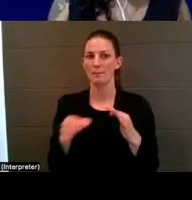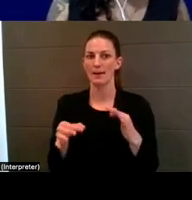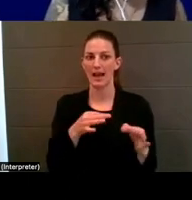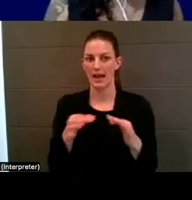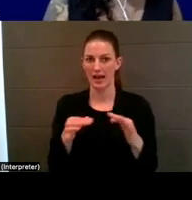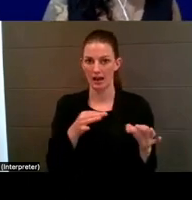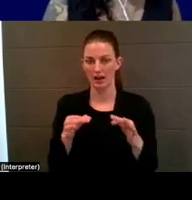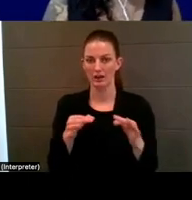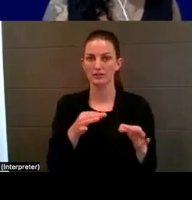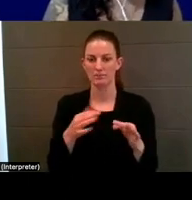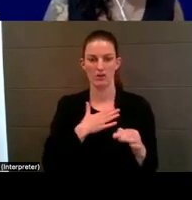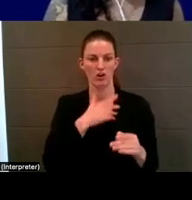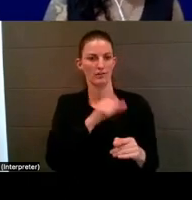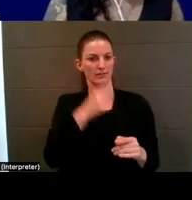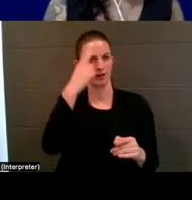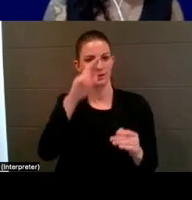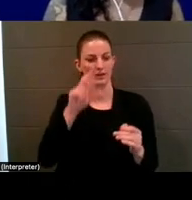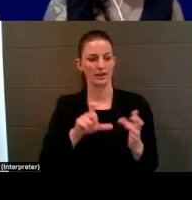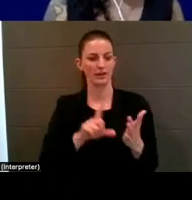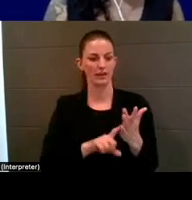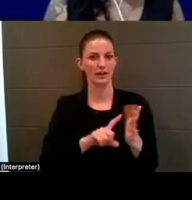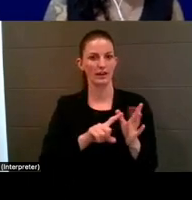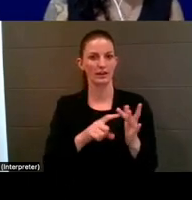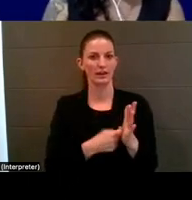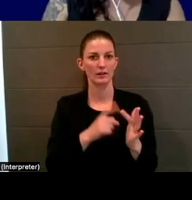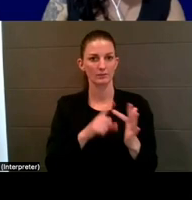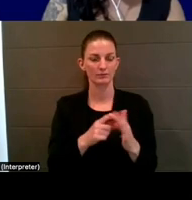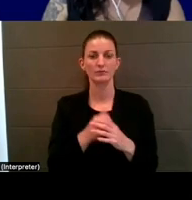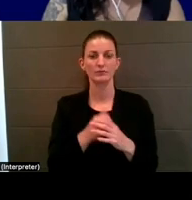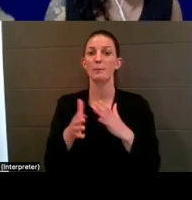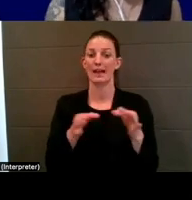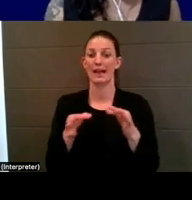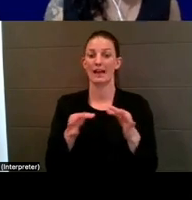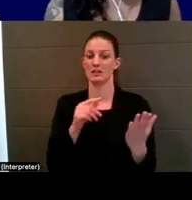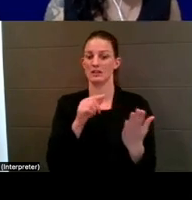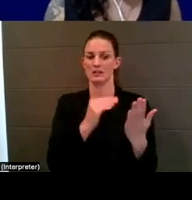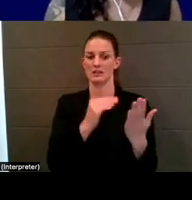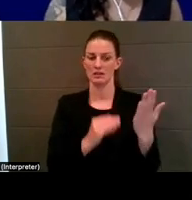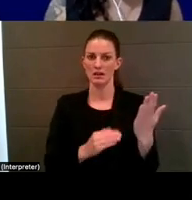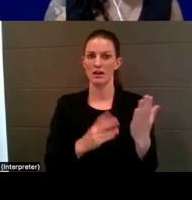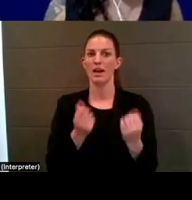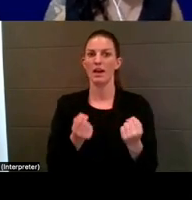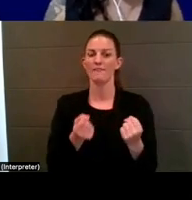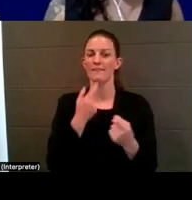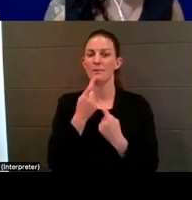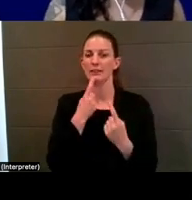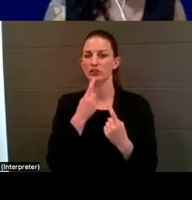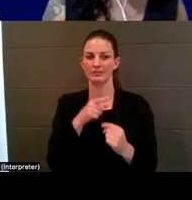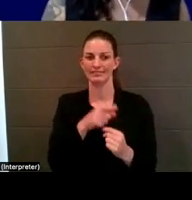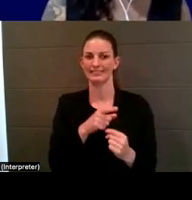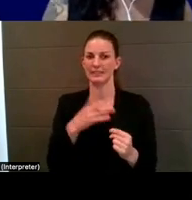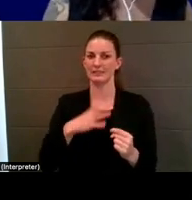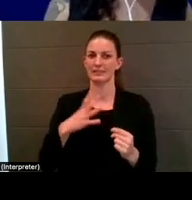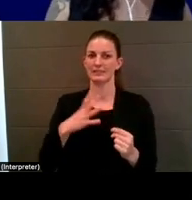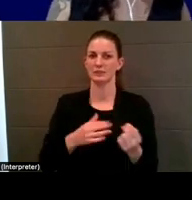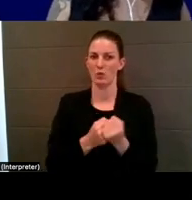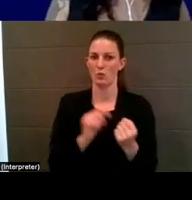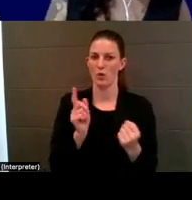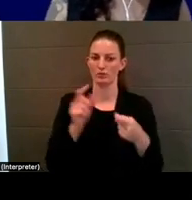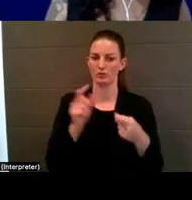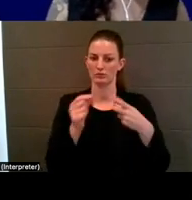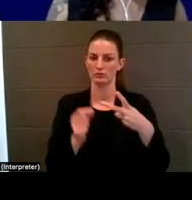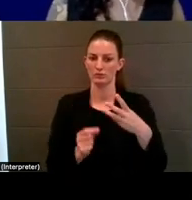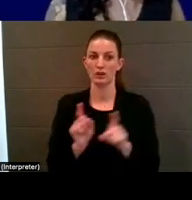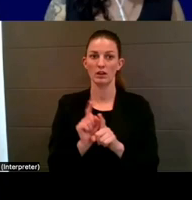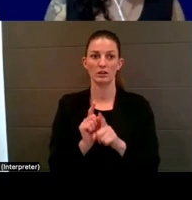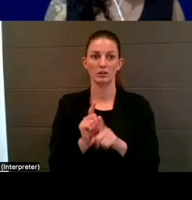mealtime management plans are a way of recording information that cover all the different areas of support that a child might need. They look at